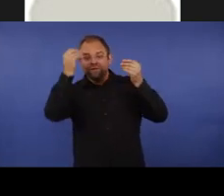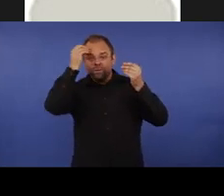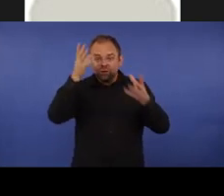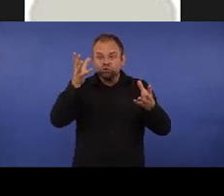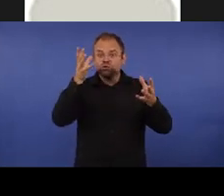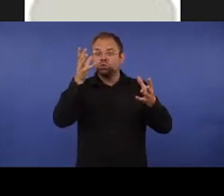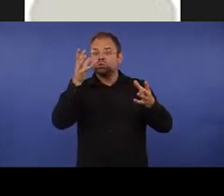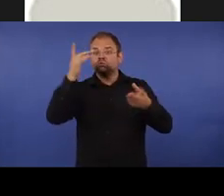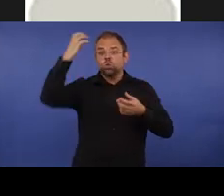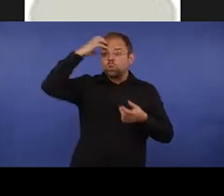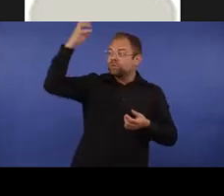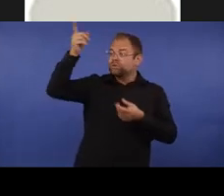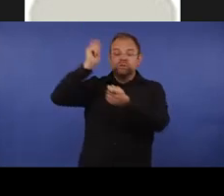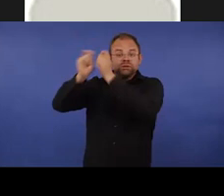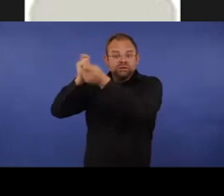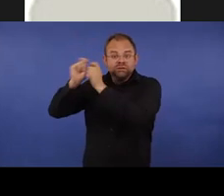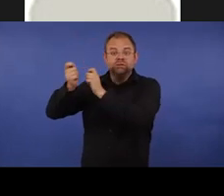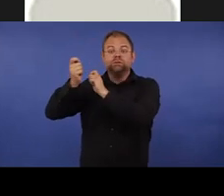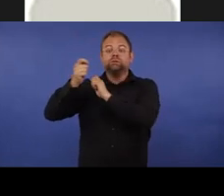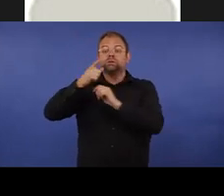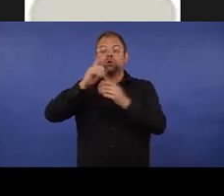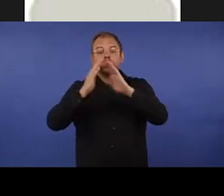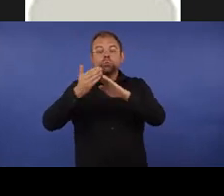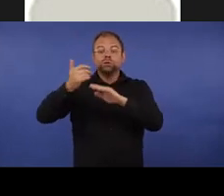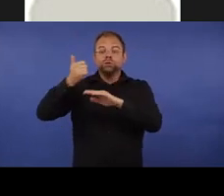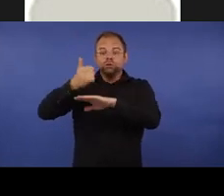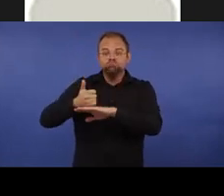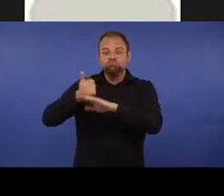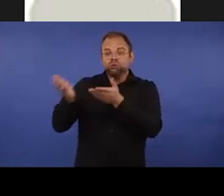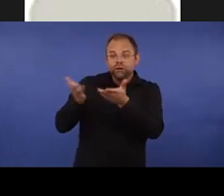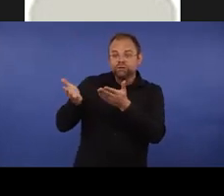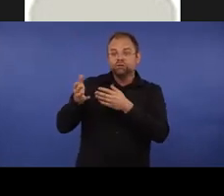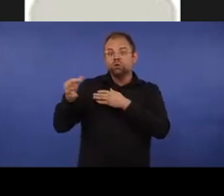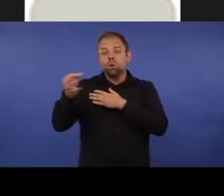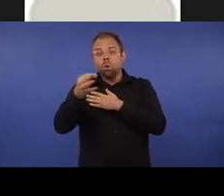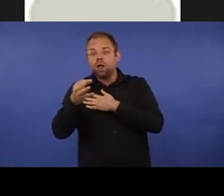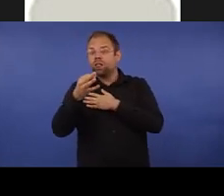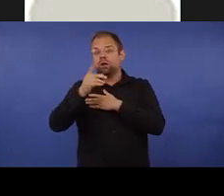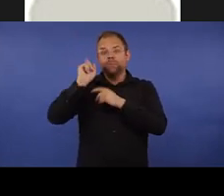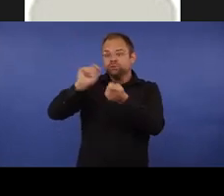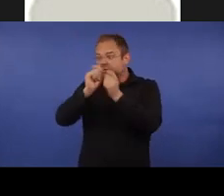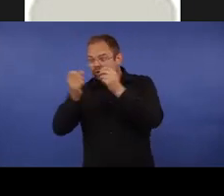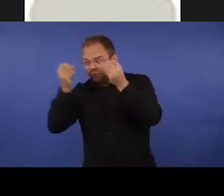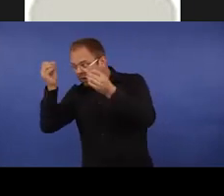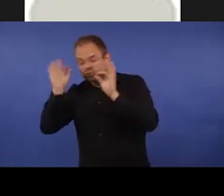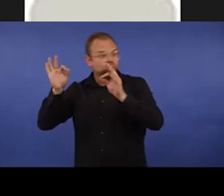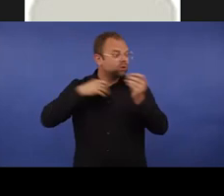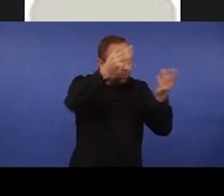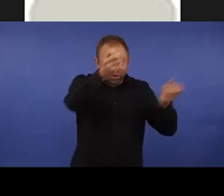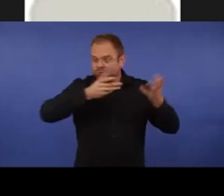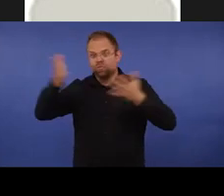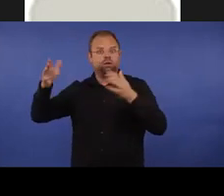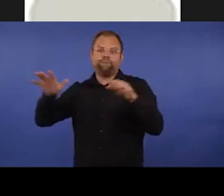quick turnaround. Many centers across Canada expressed that that demand for their services